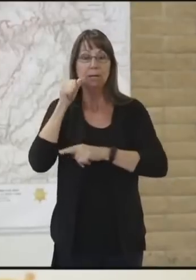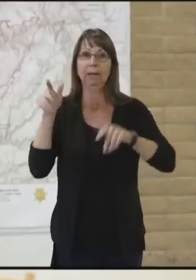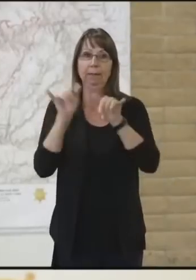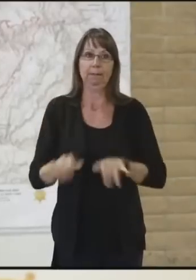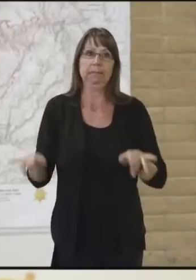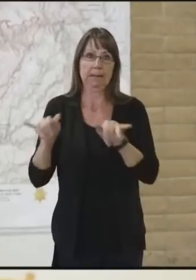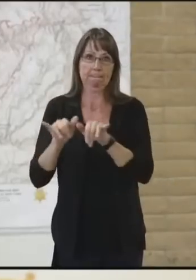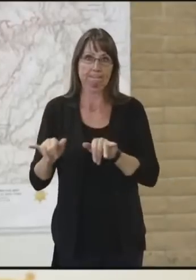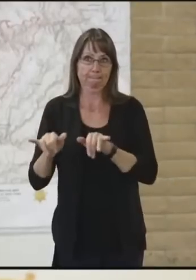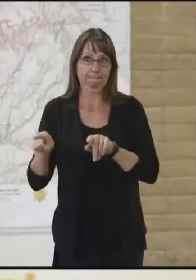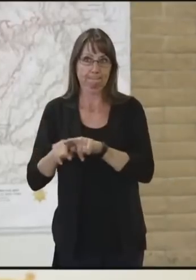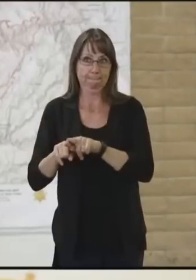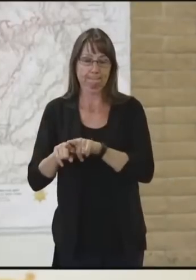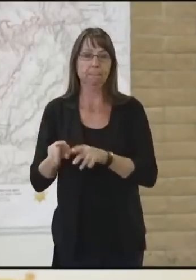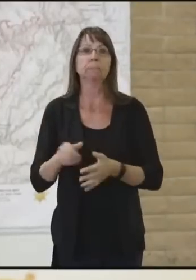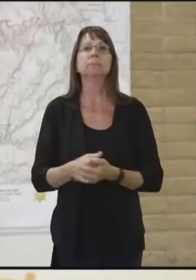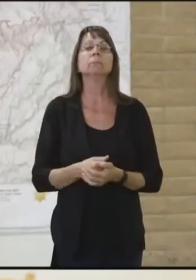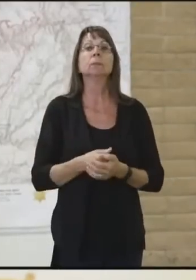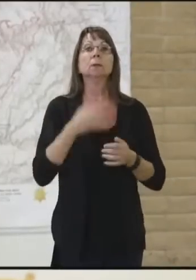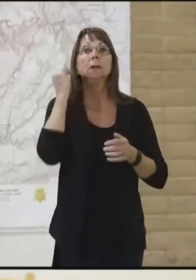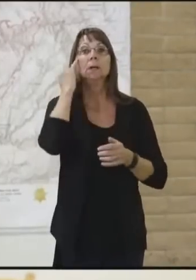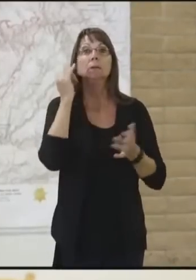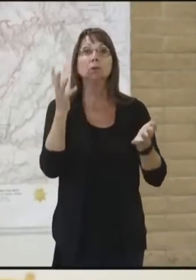and warnings can be found at